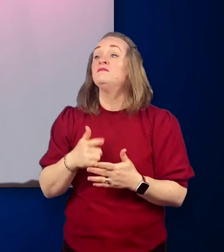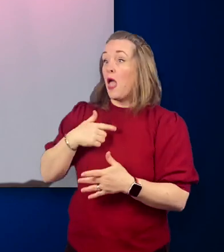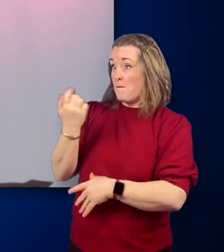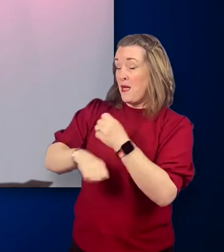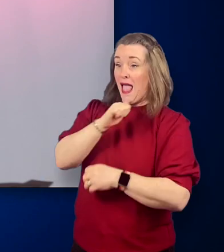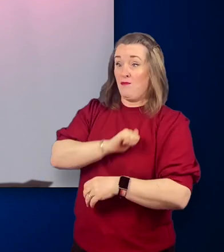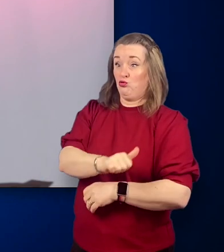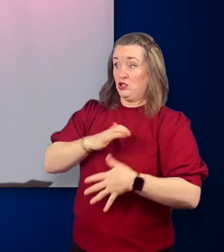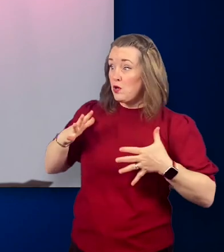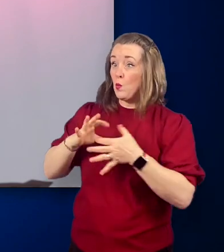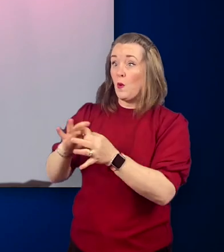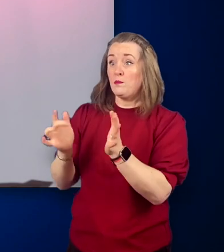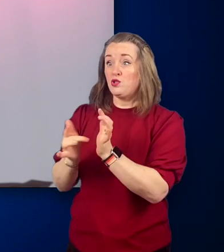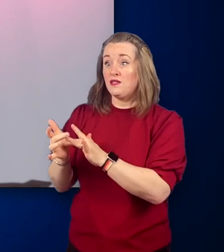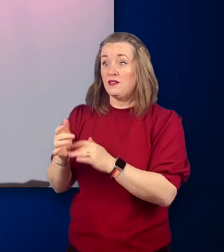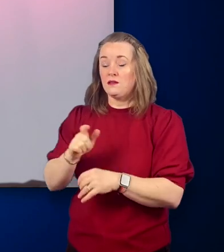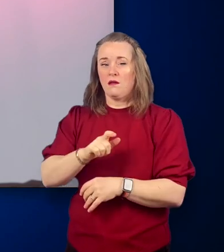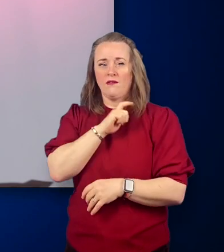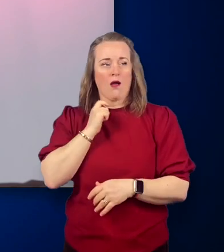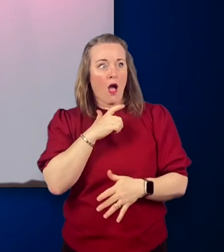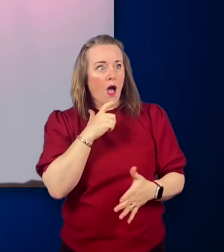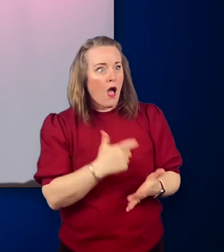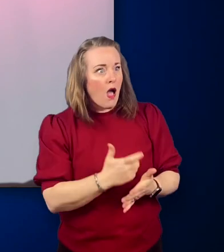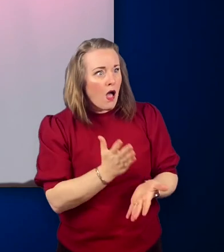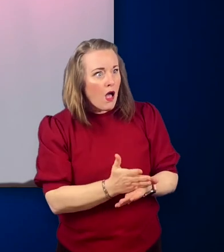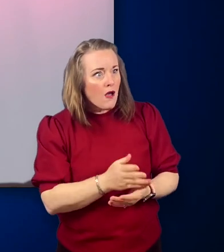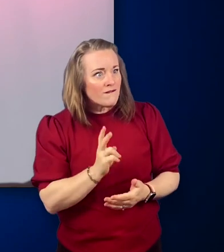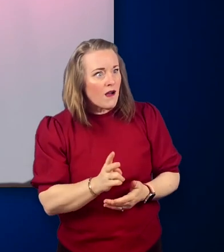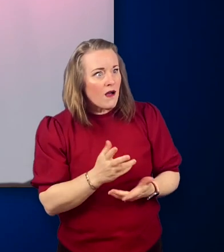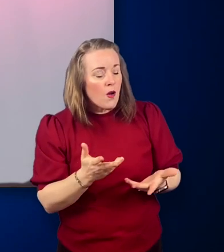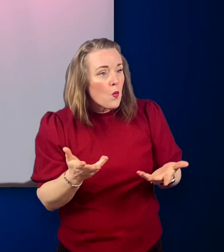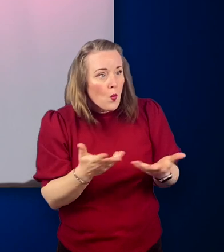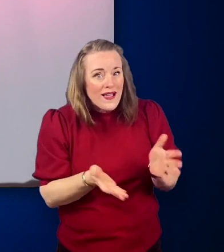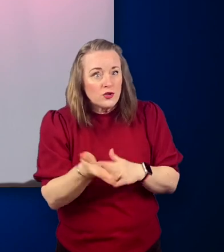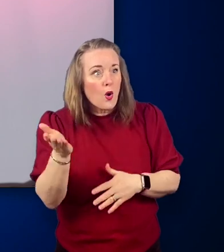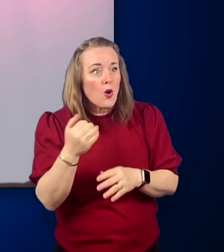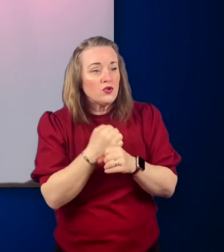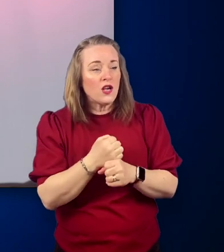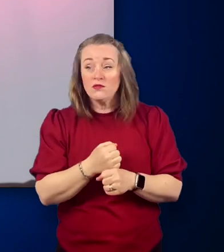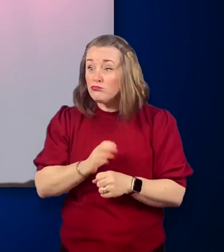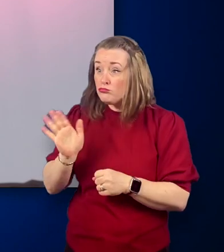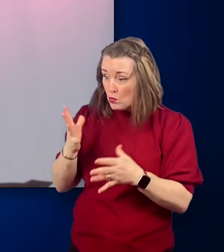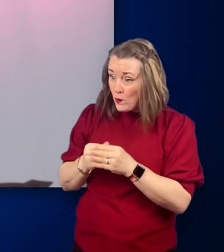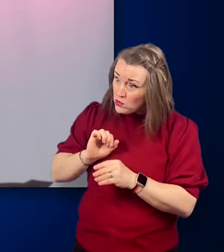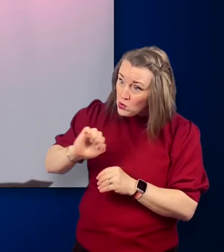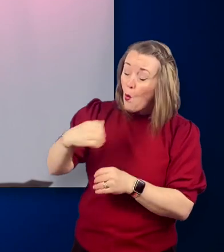said, "Really?" He said, "Yeah. Where did you go? Did you go to church?" He said, "I went to your church."